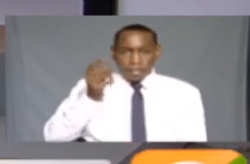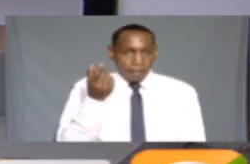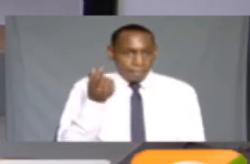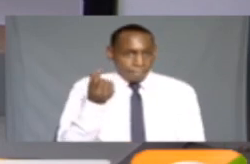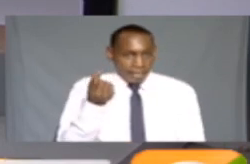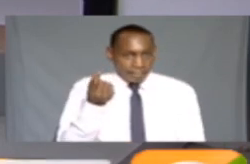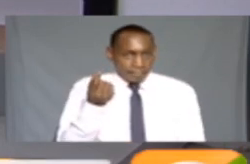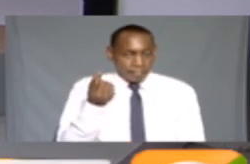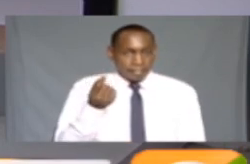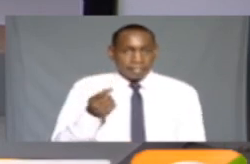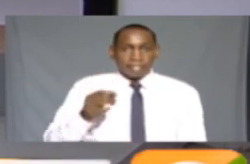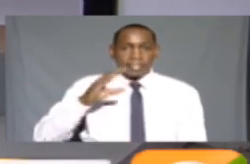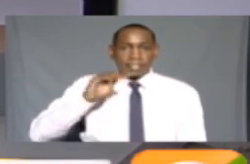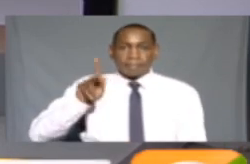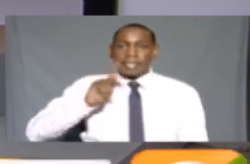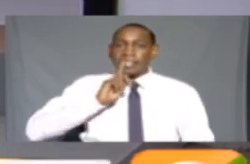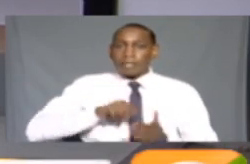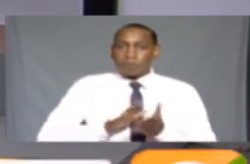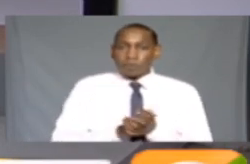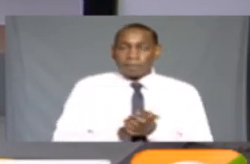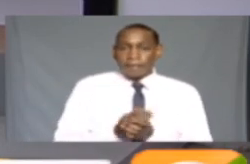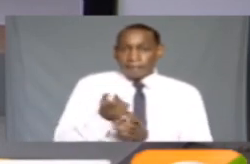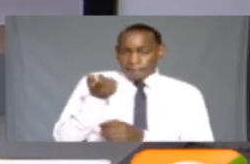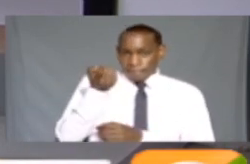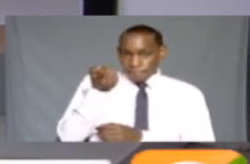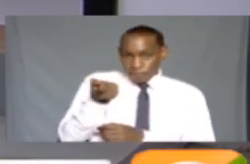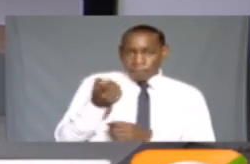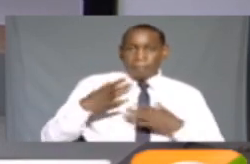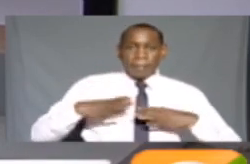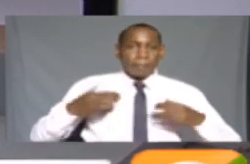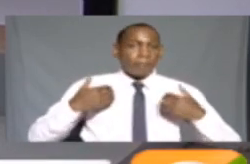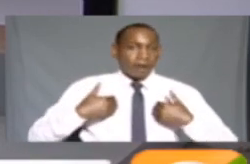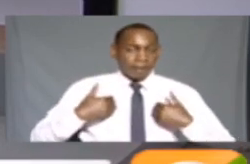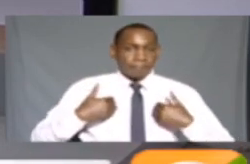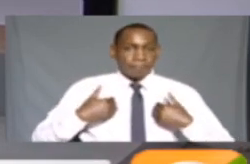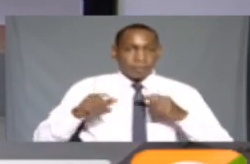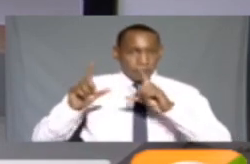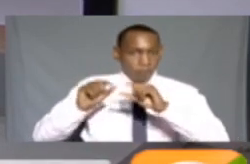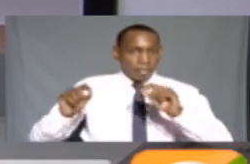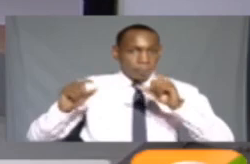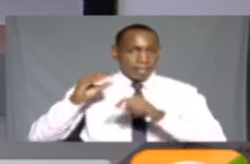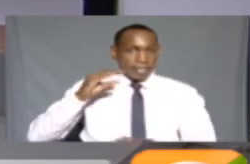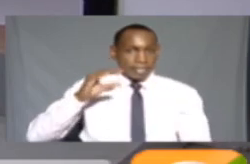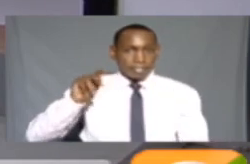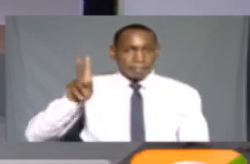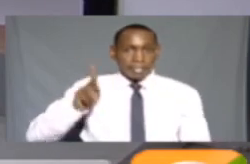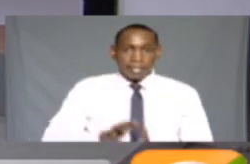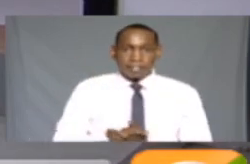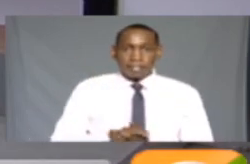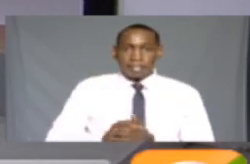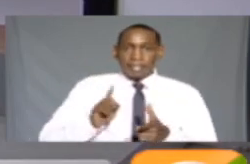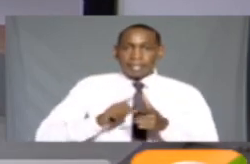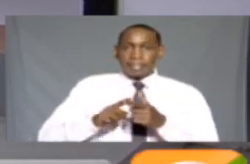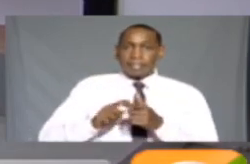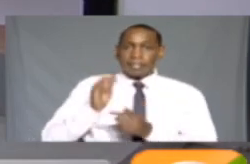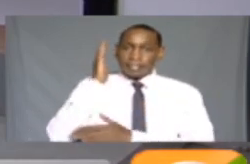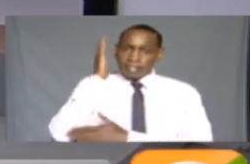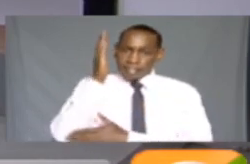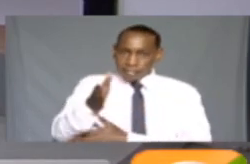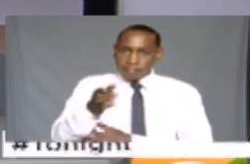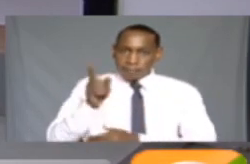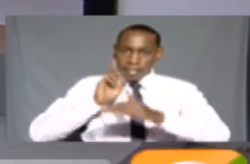shillings, and CBK says there are very few of these, at least that's what they hope, then you go straight to the